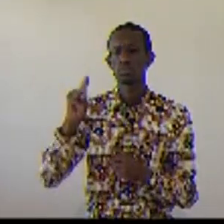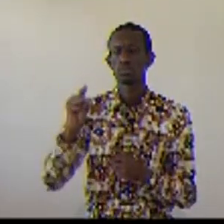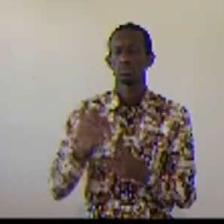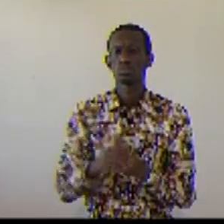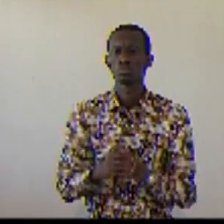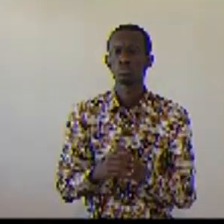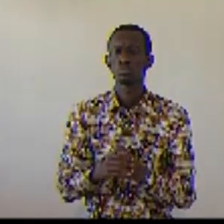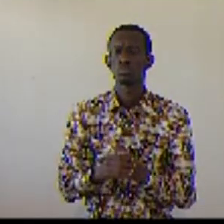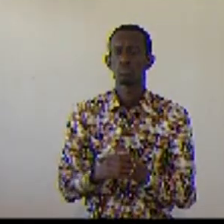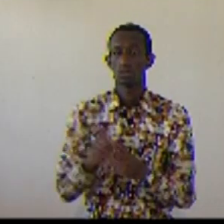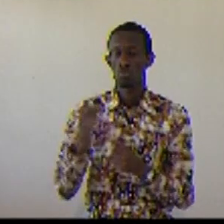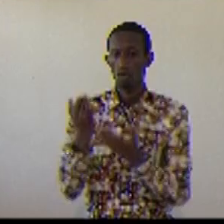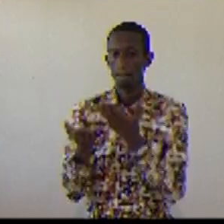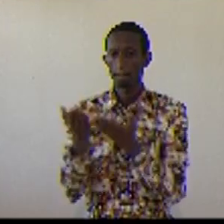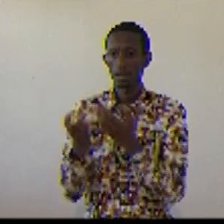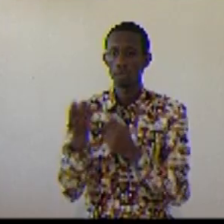you measure, this is the